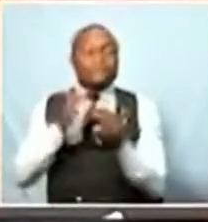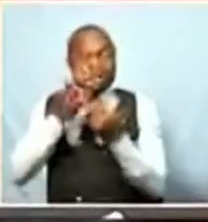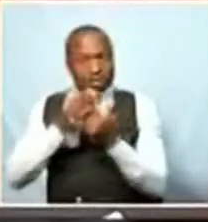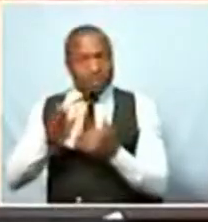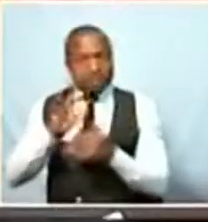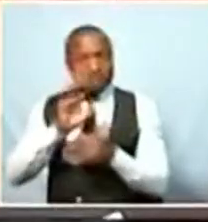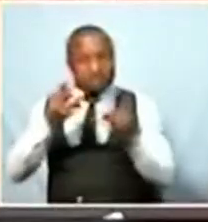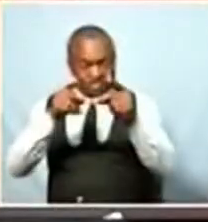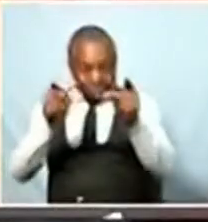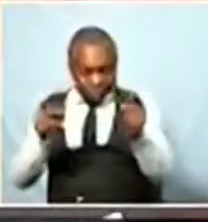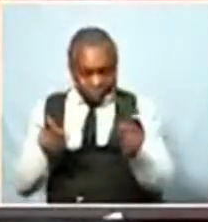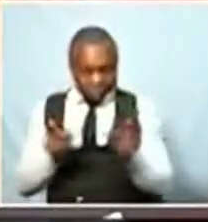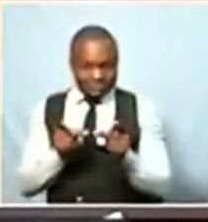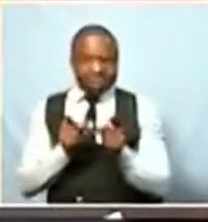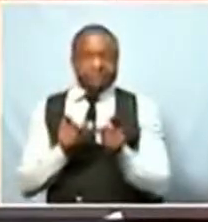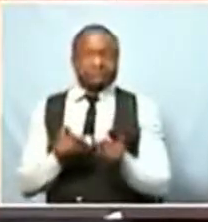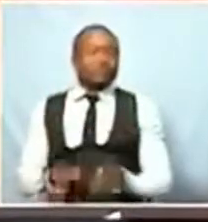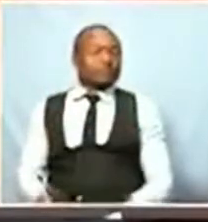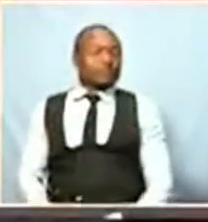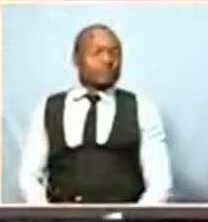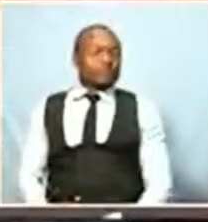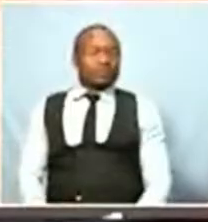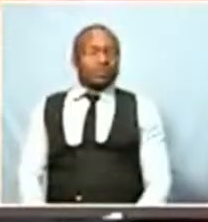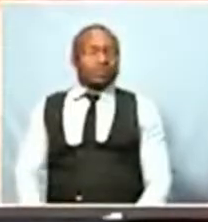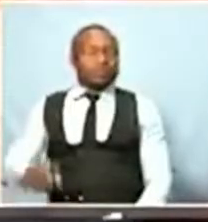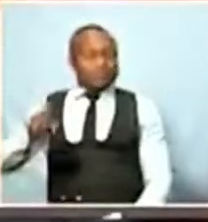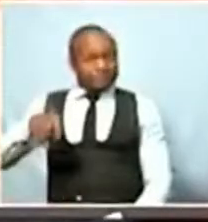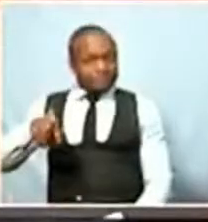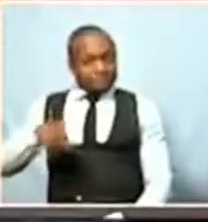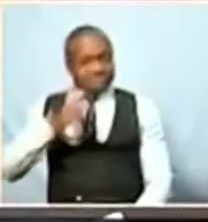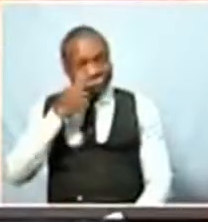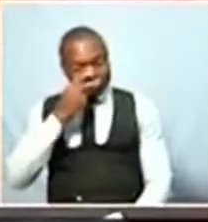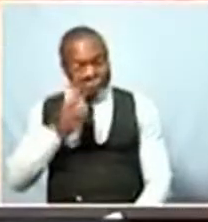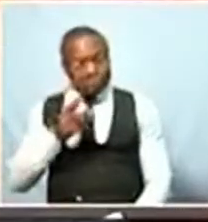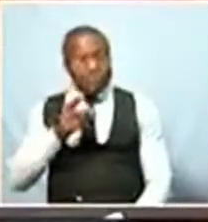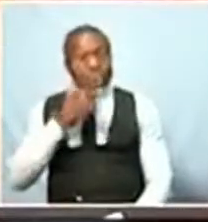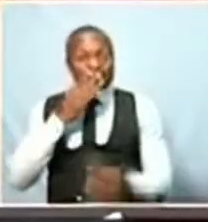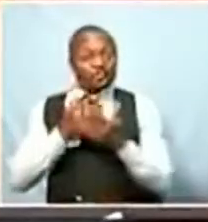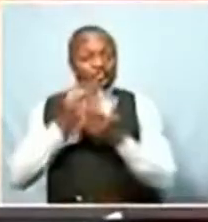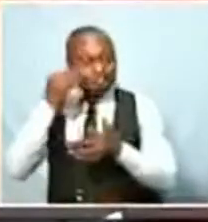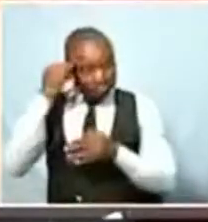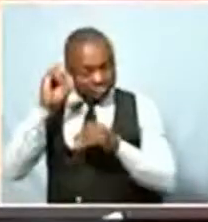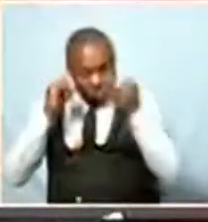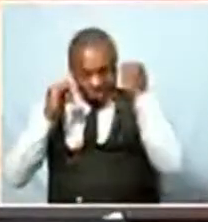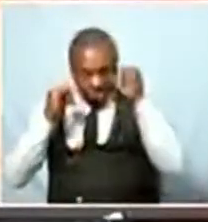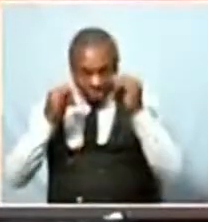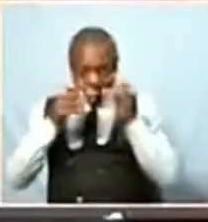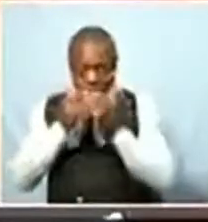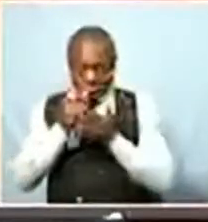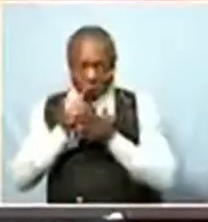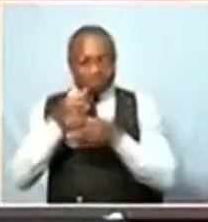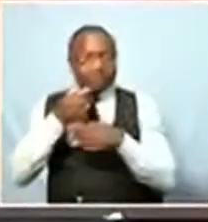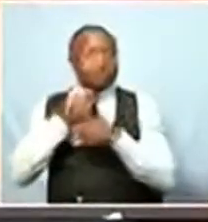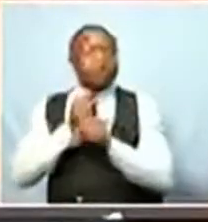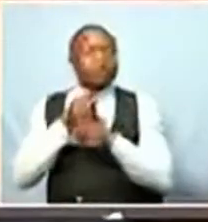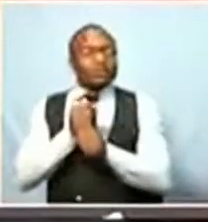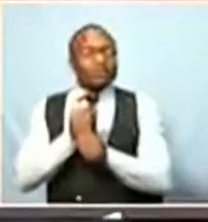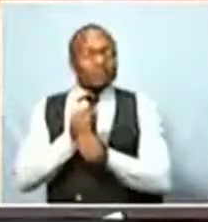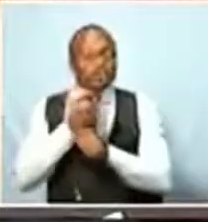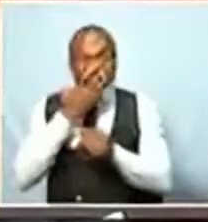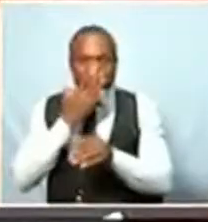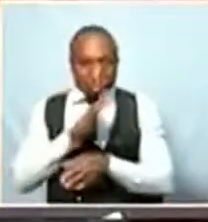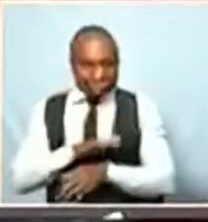your position. Okay, we need to see innovation in revenue generation. It's a